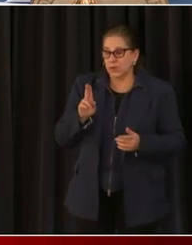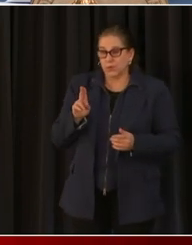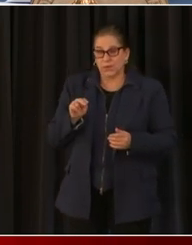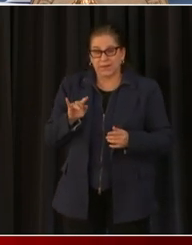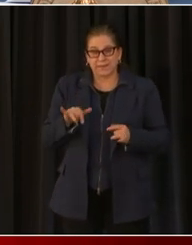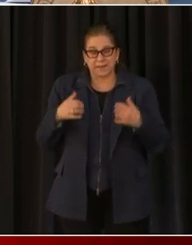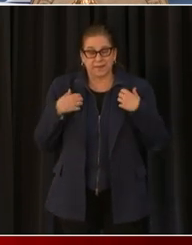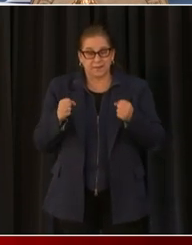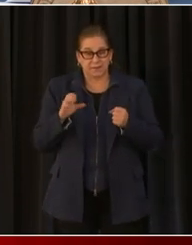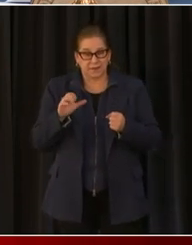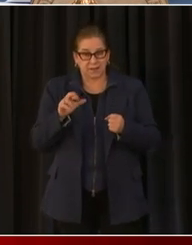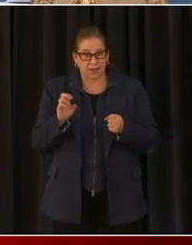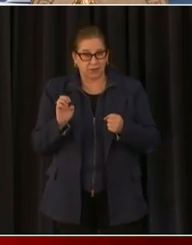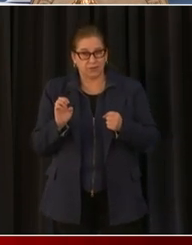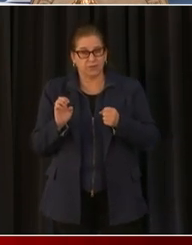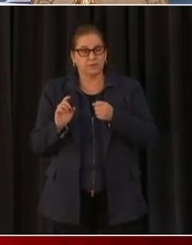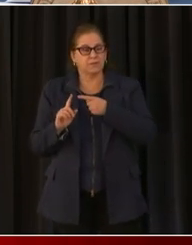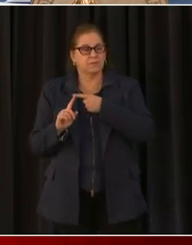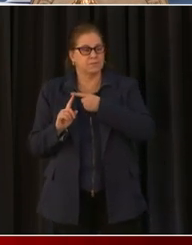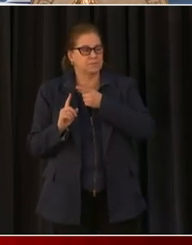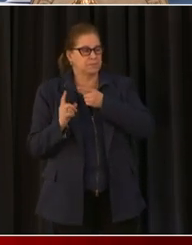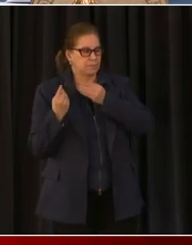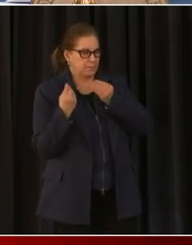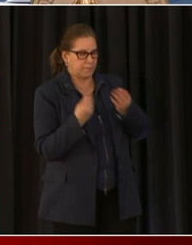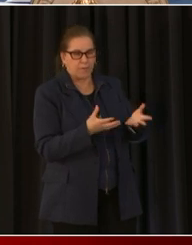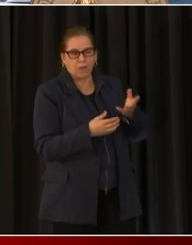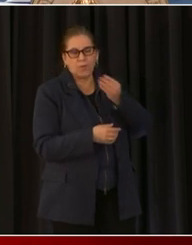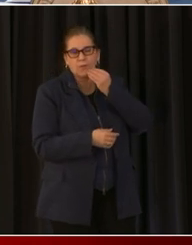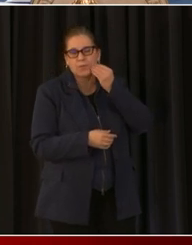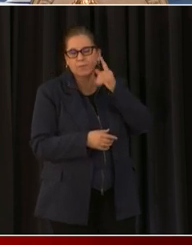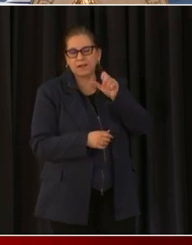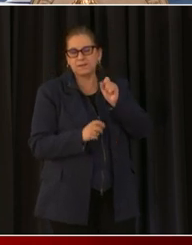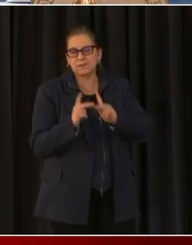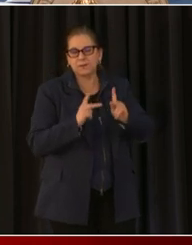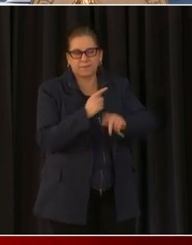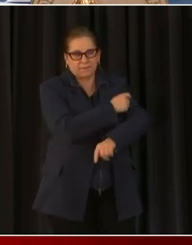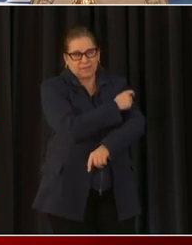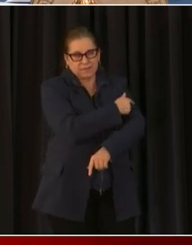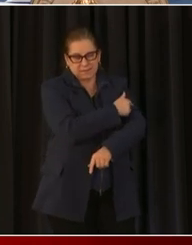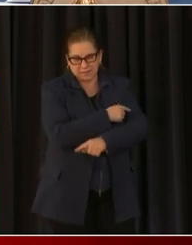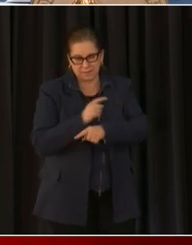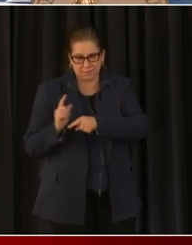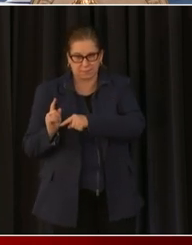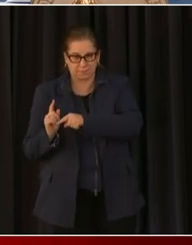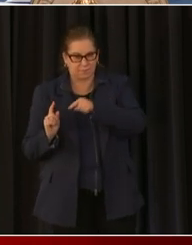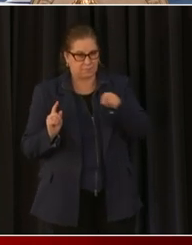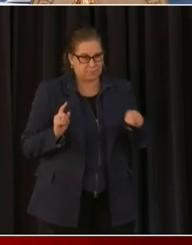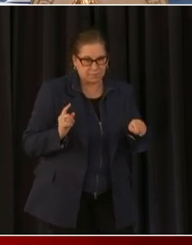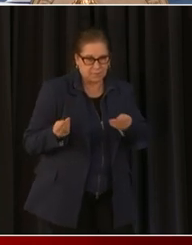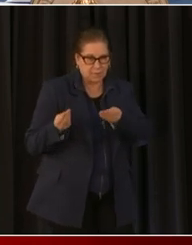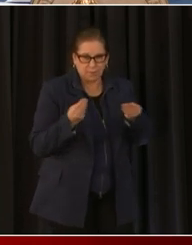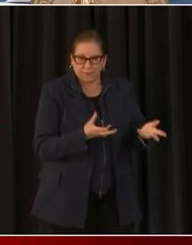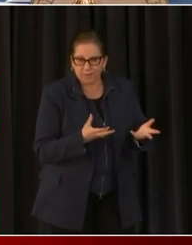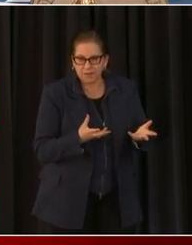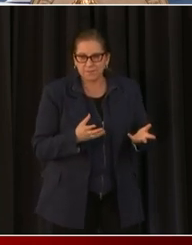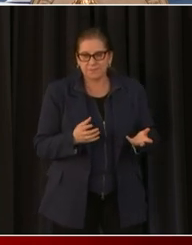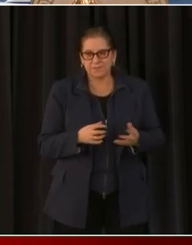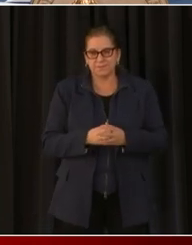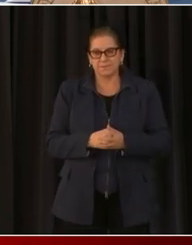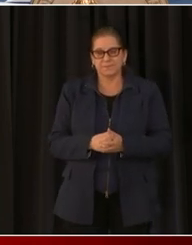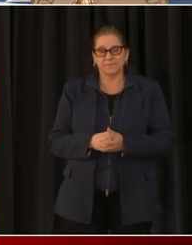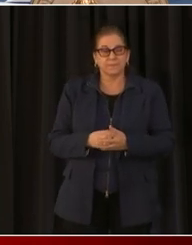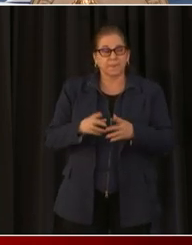Our DDS residents and DBH residents who are in the intermediate or other